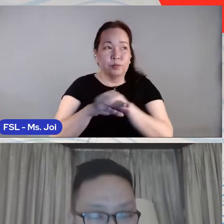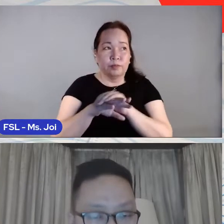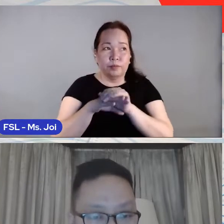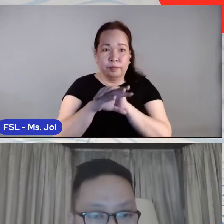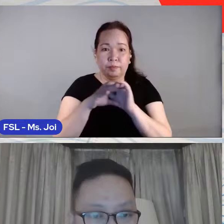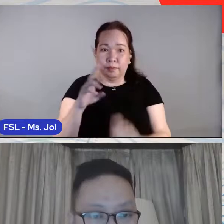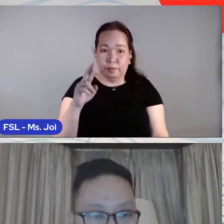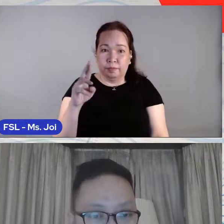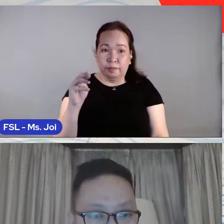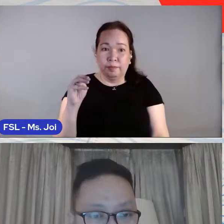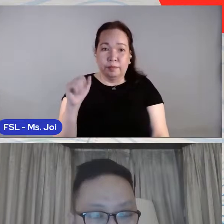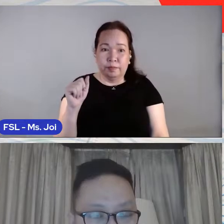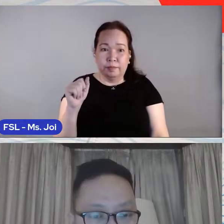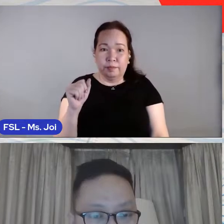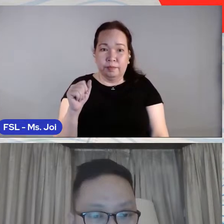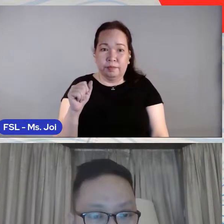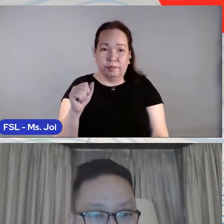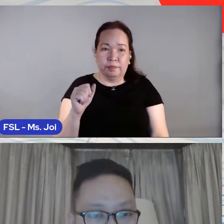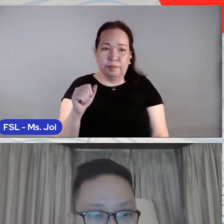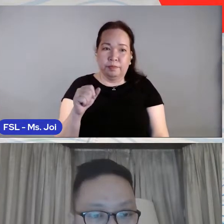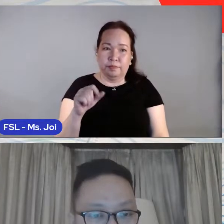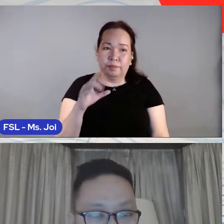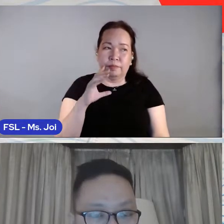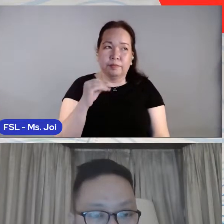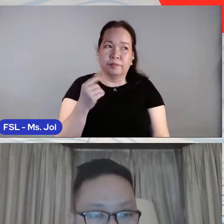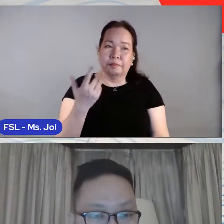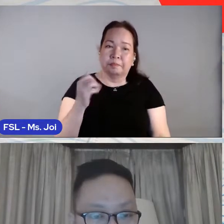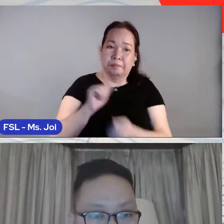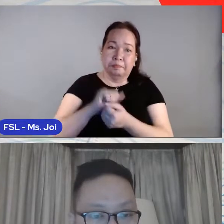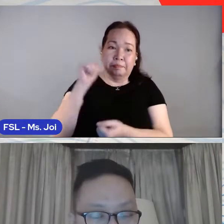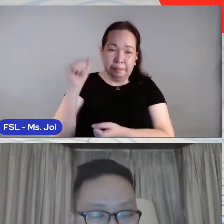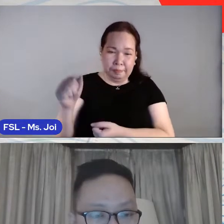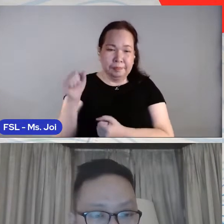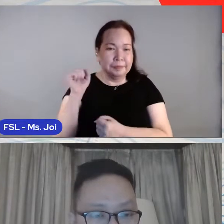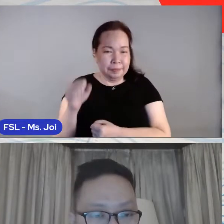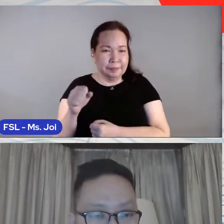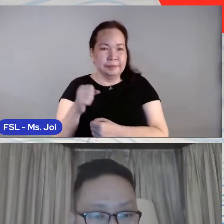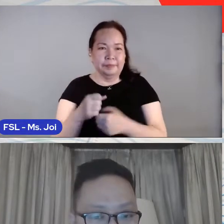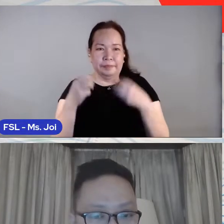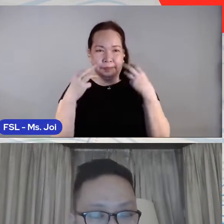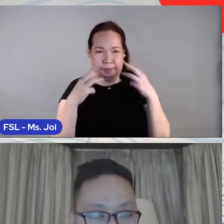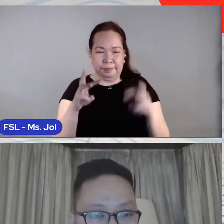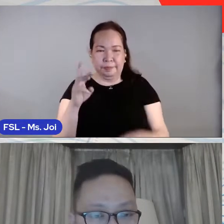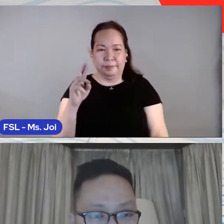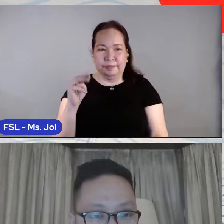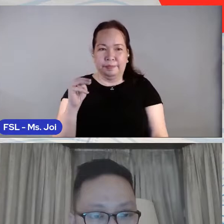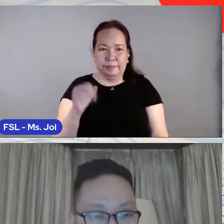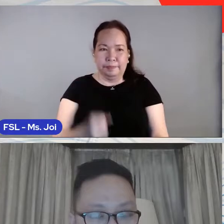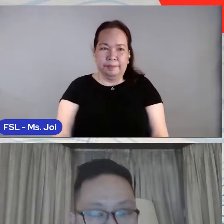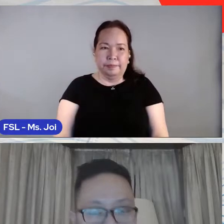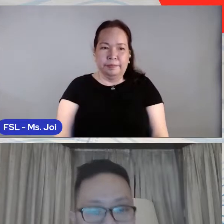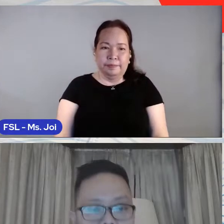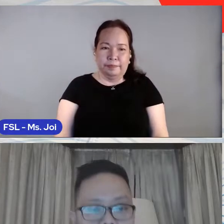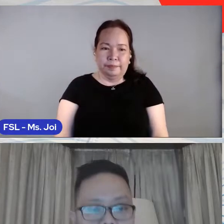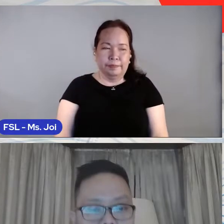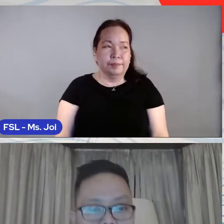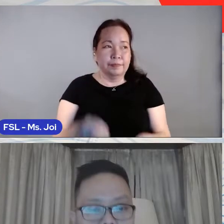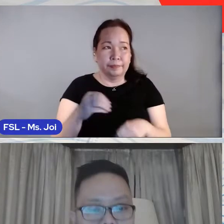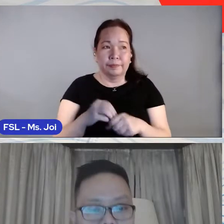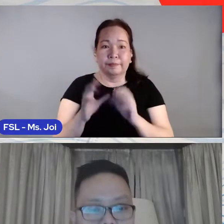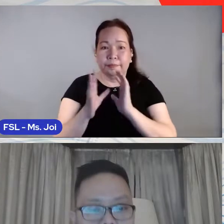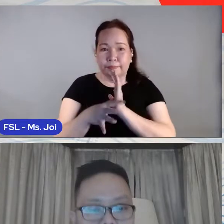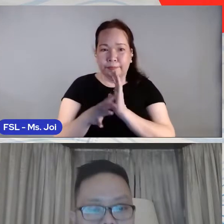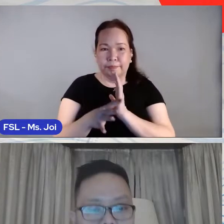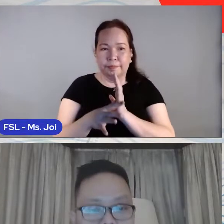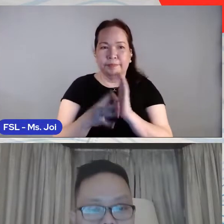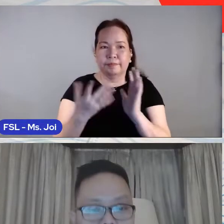not not near the venue. So, pwede po nating mapanood ang RMA in COMELEC's YouTube